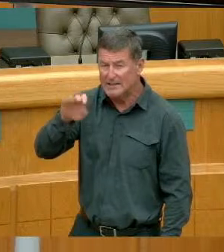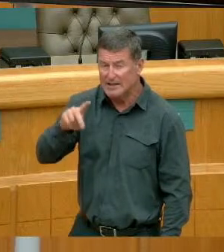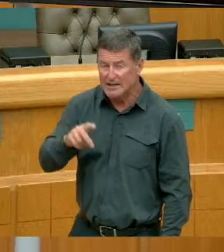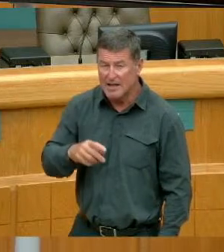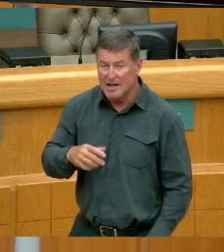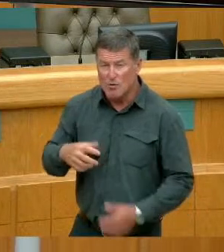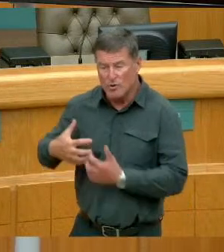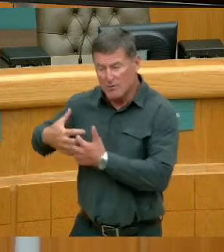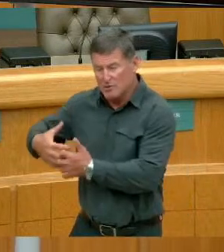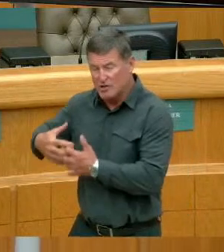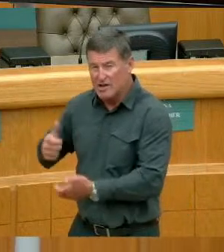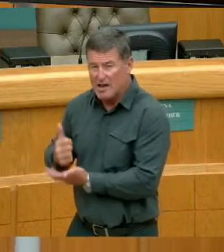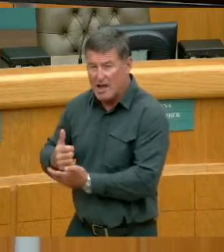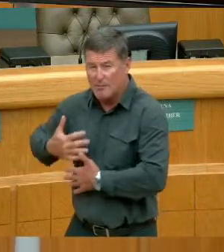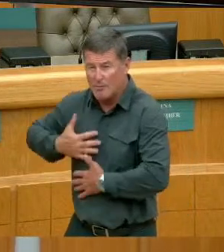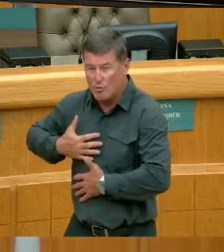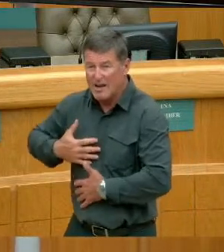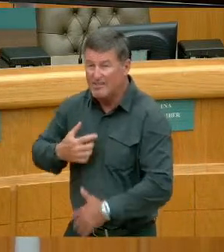case in the past.